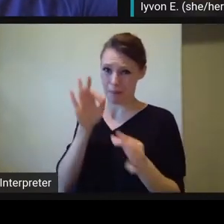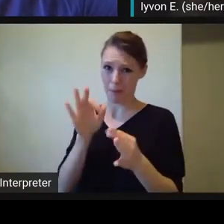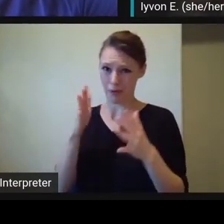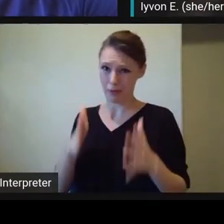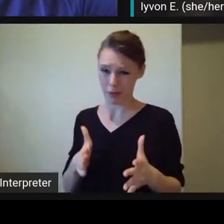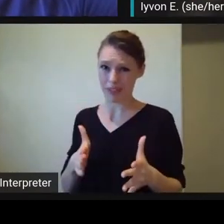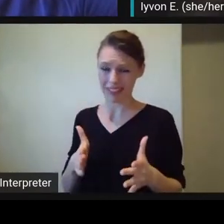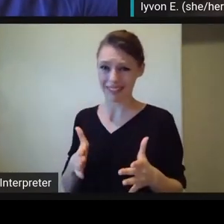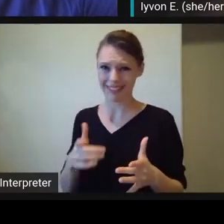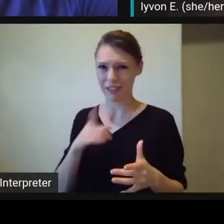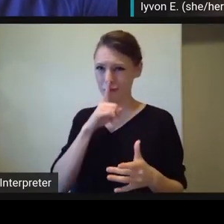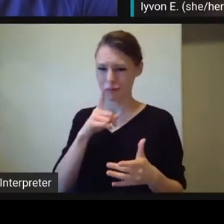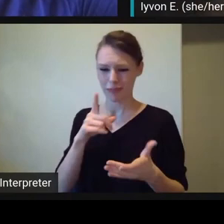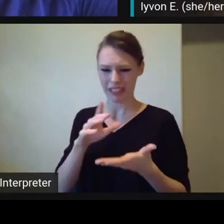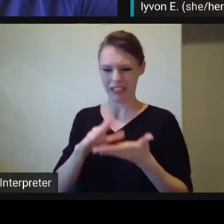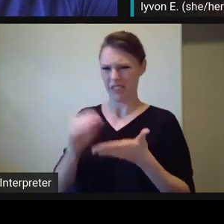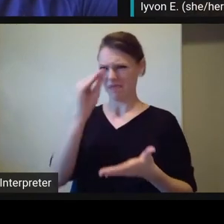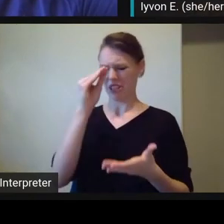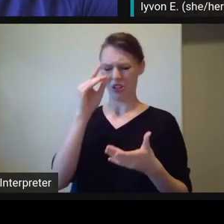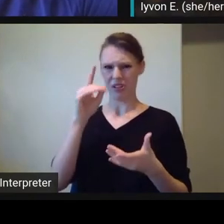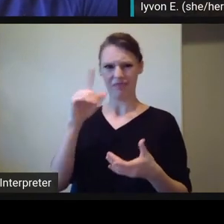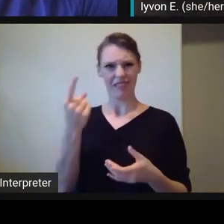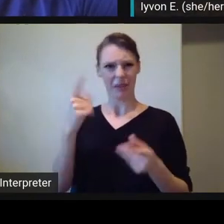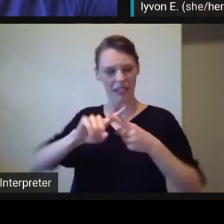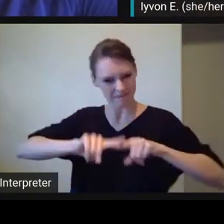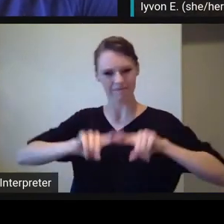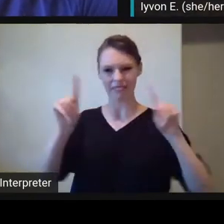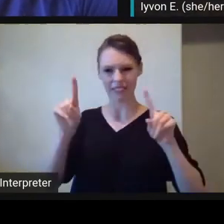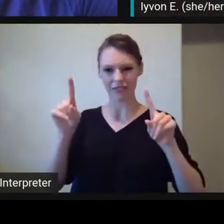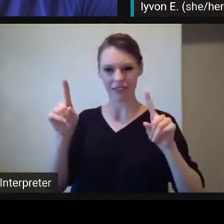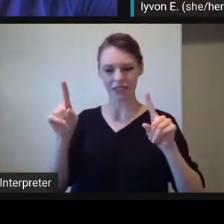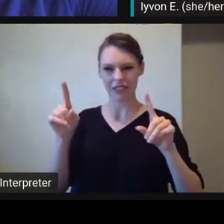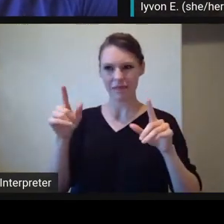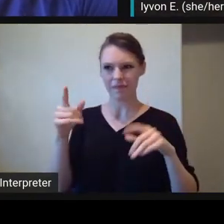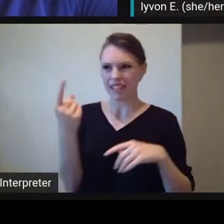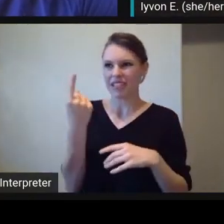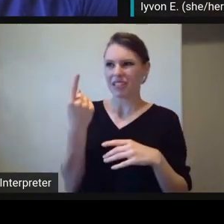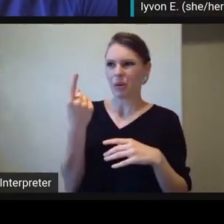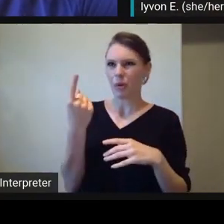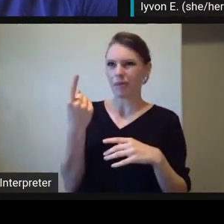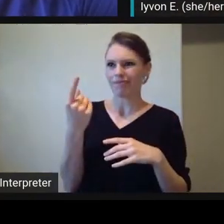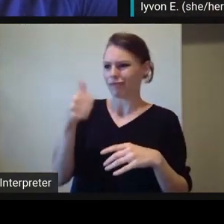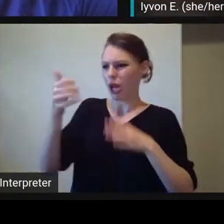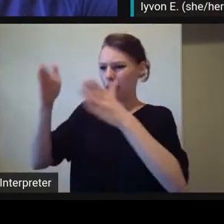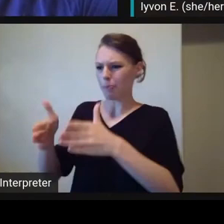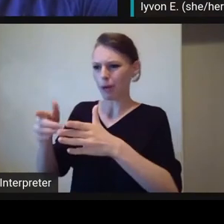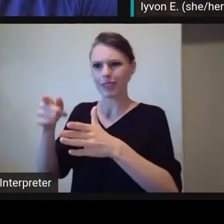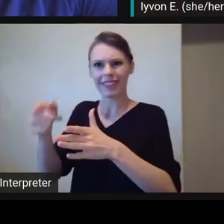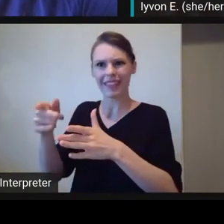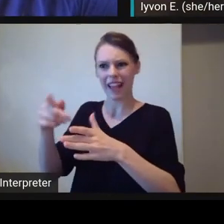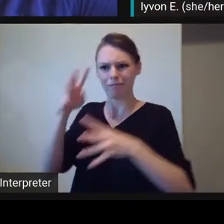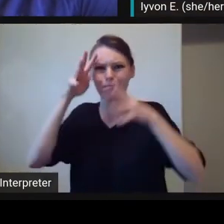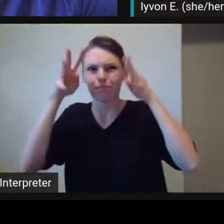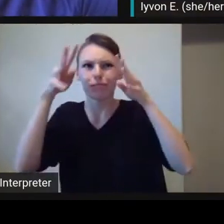learning curve when you're producing something, especially something that someone has already created and is giving you to shepherd to